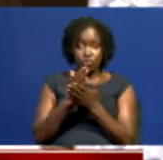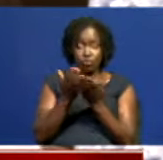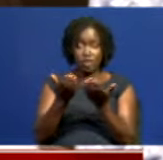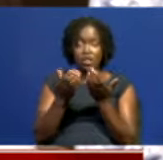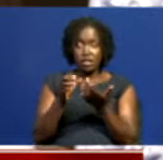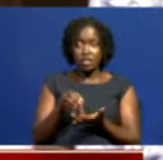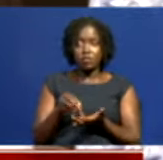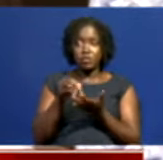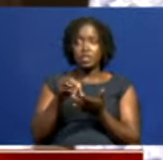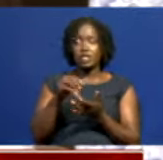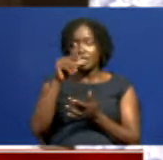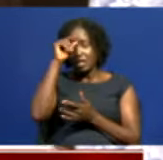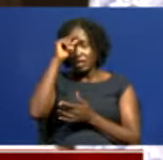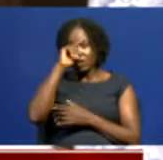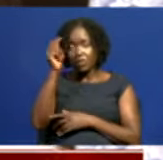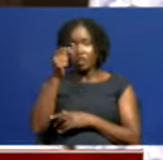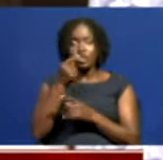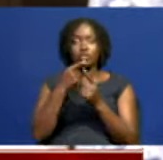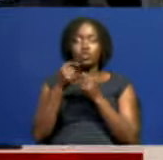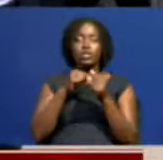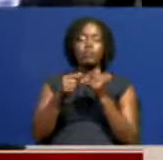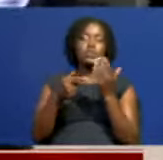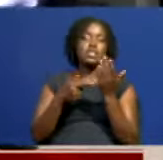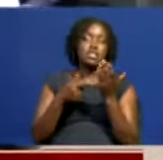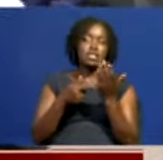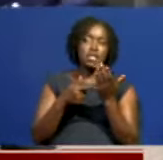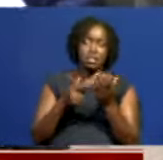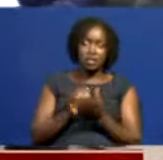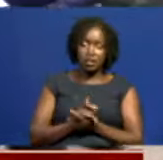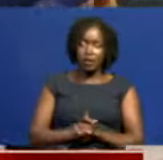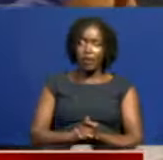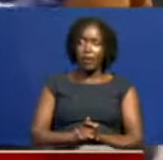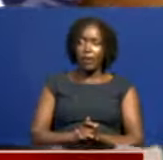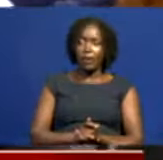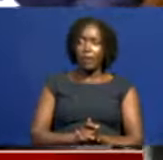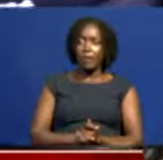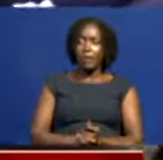especially when the government of Kenya is talking about digitizing. Abdi Aziz Hashim for Prime Edition.